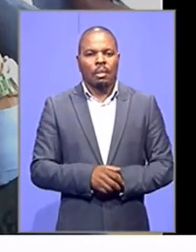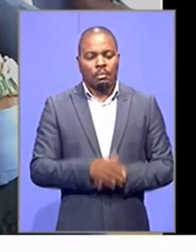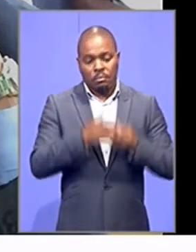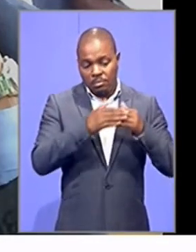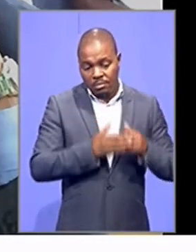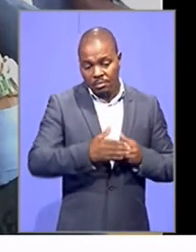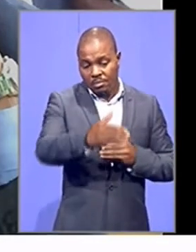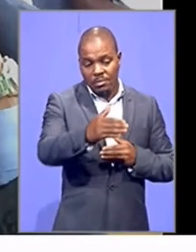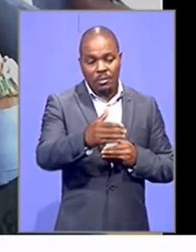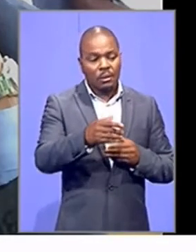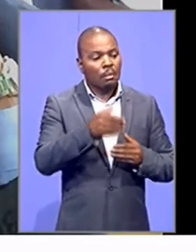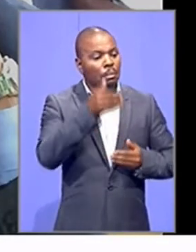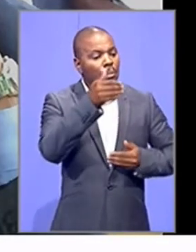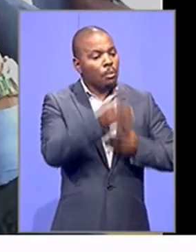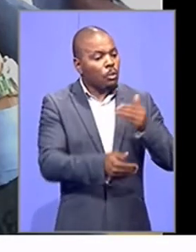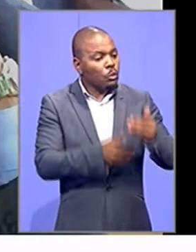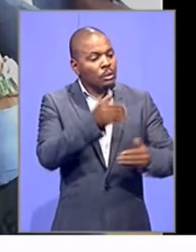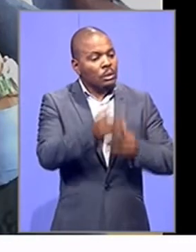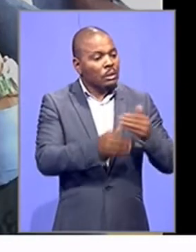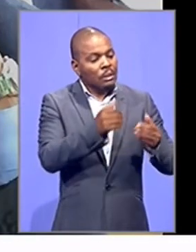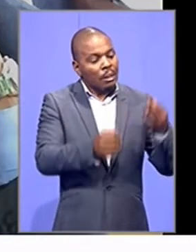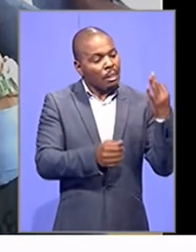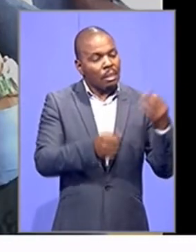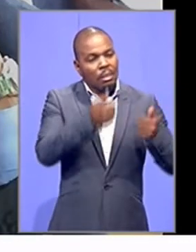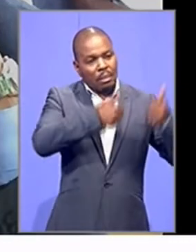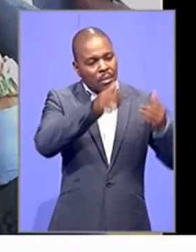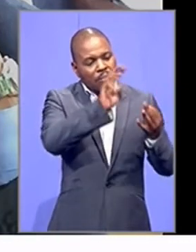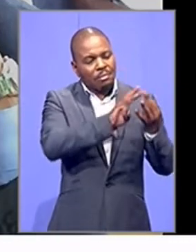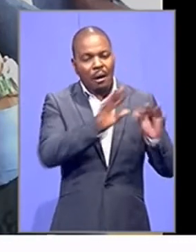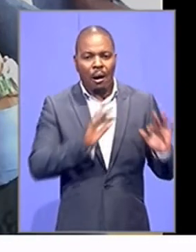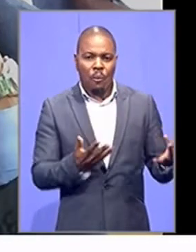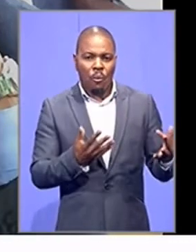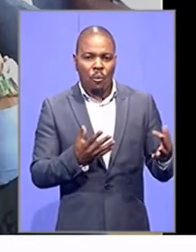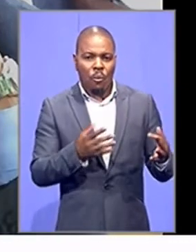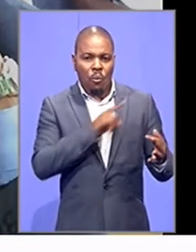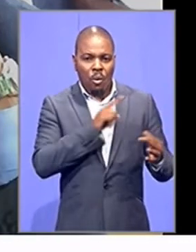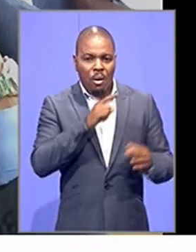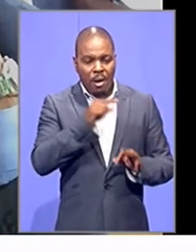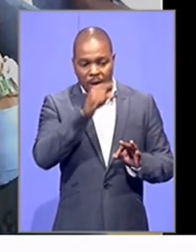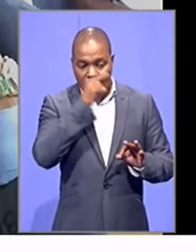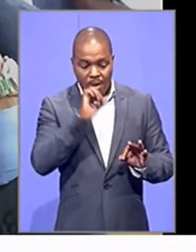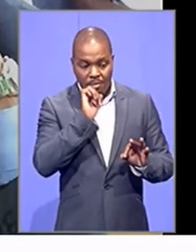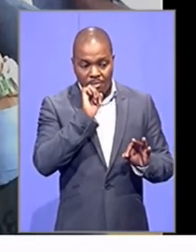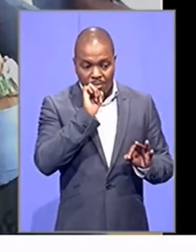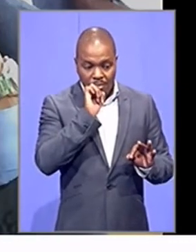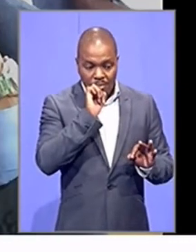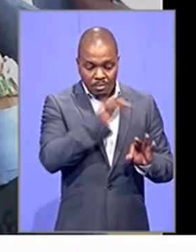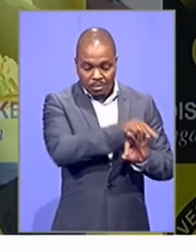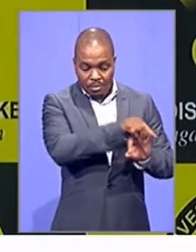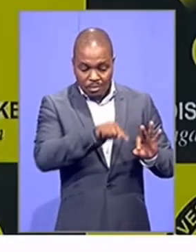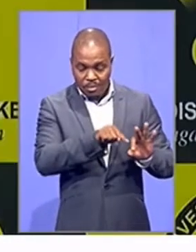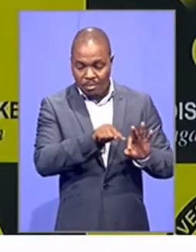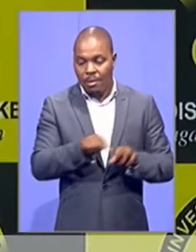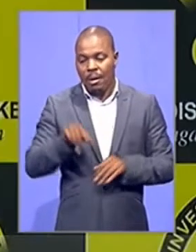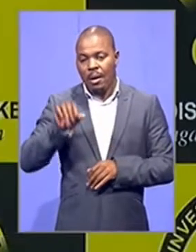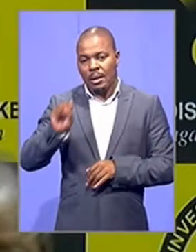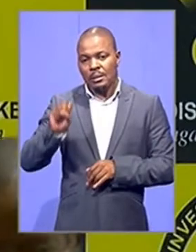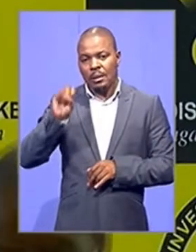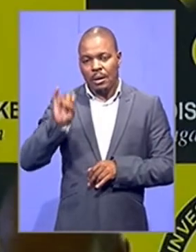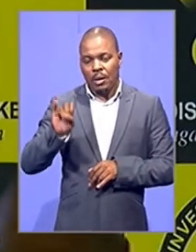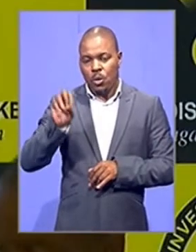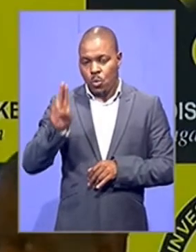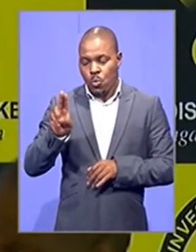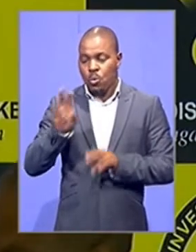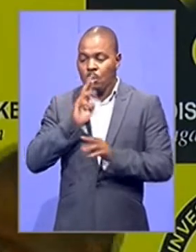action is going to be taken against the 3 officials who have been mentioned in the SIU report. Schafer ore